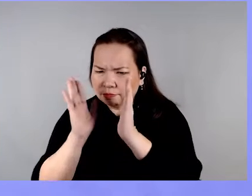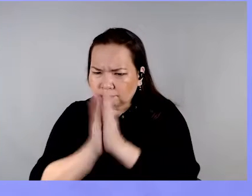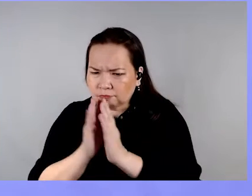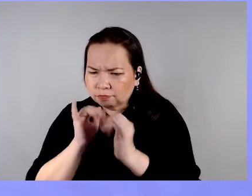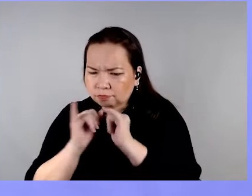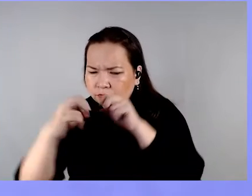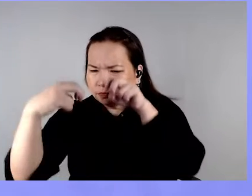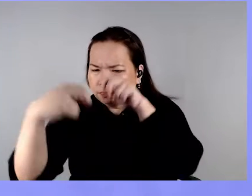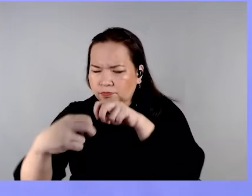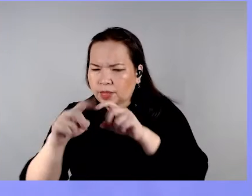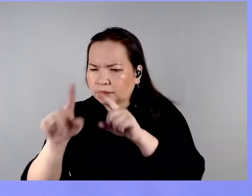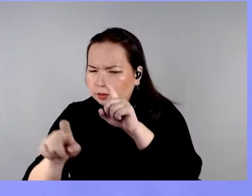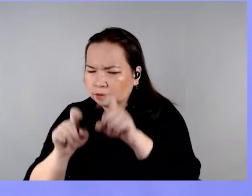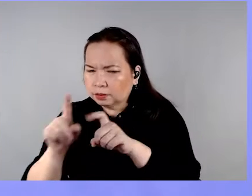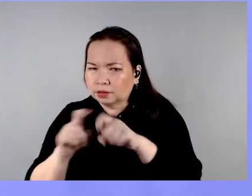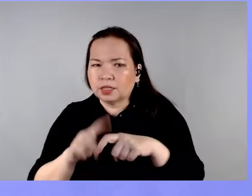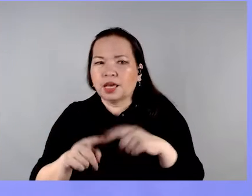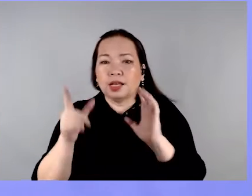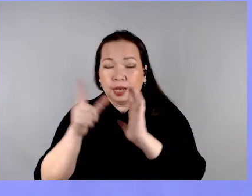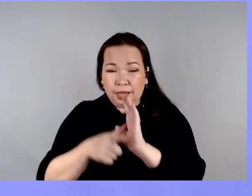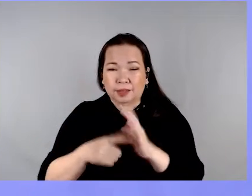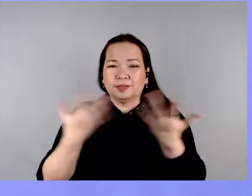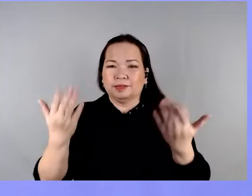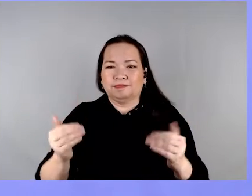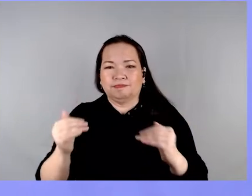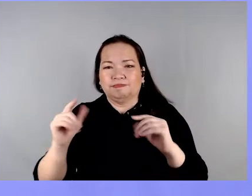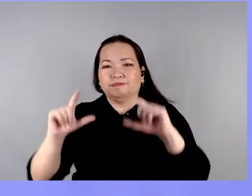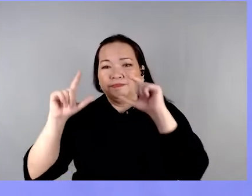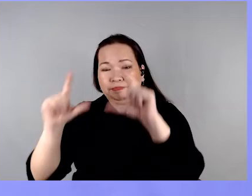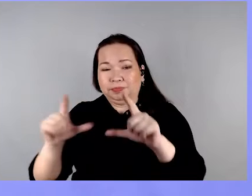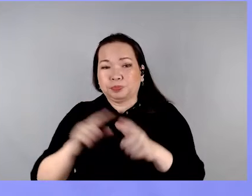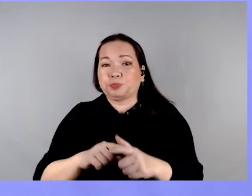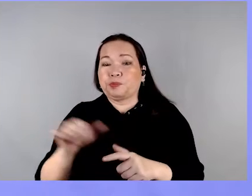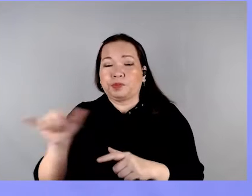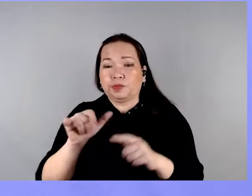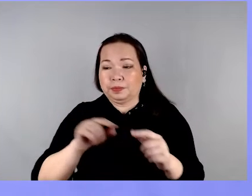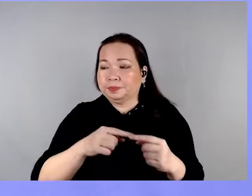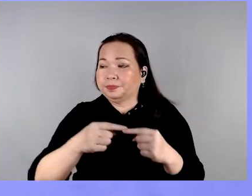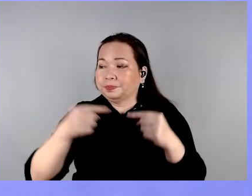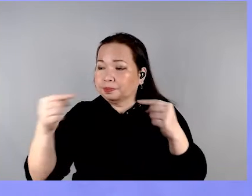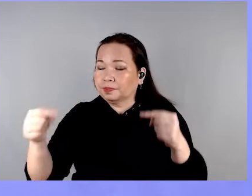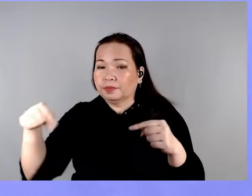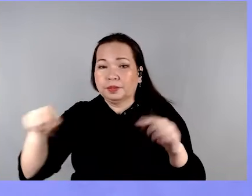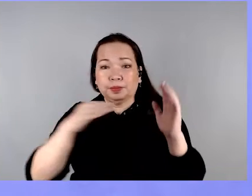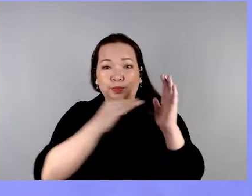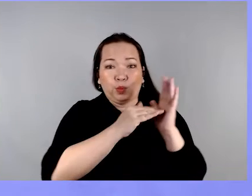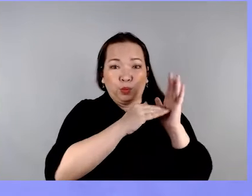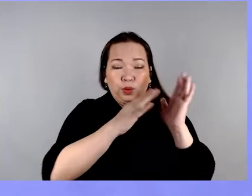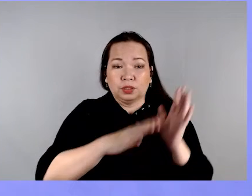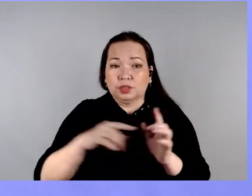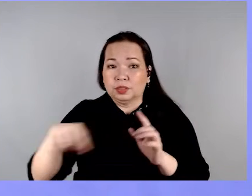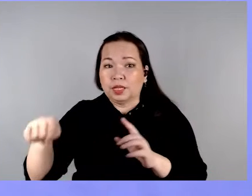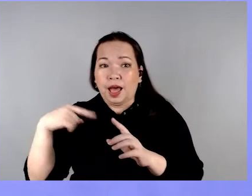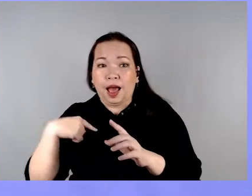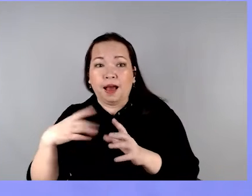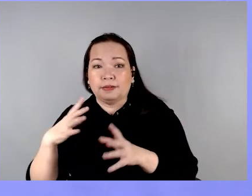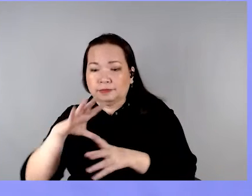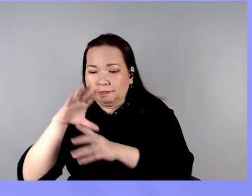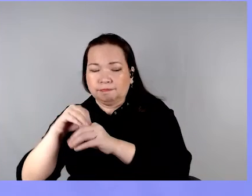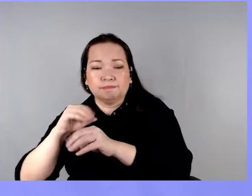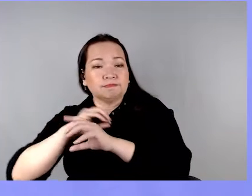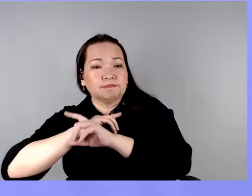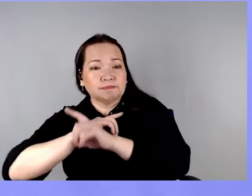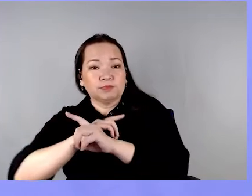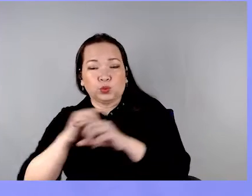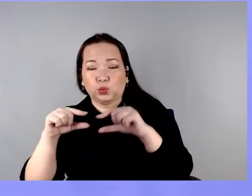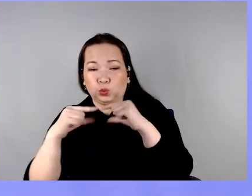and inquest procedures, and to prosecute criminal offenses. Also, as counterparts of prosecutors, defenders also